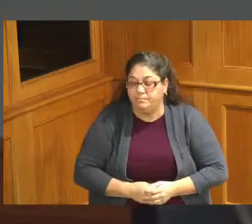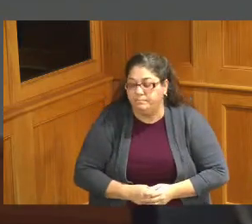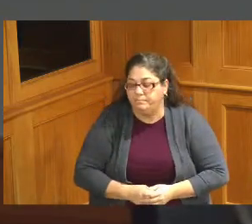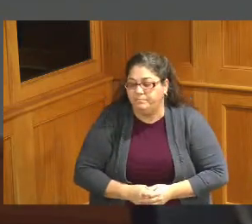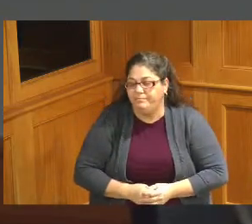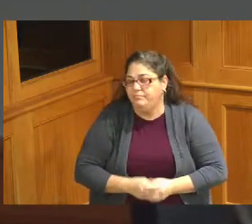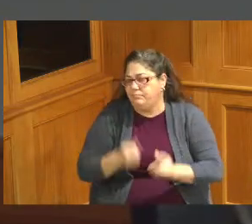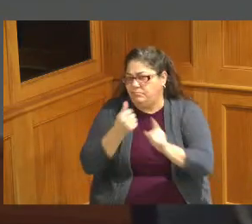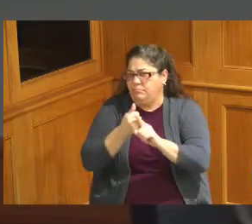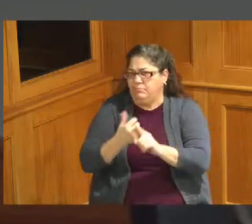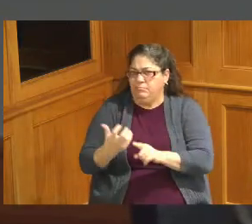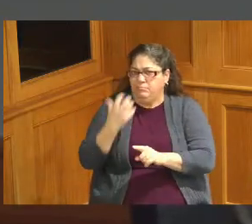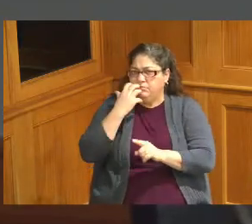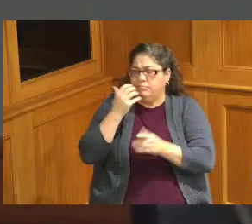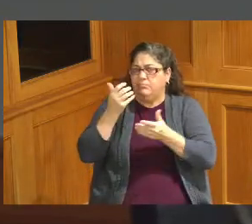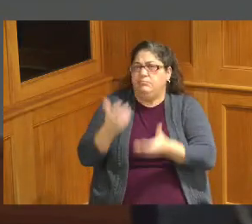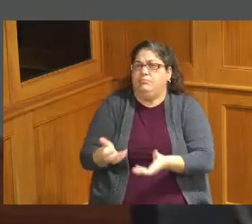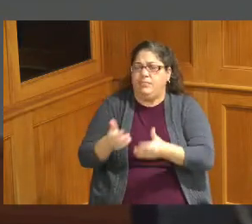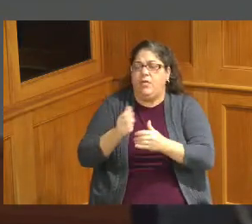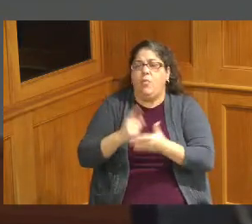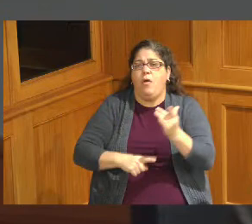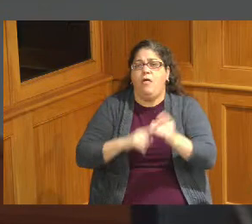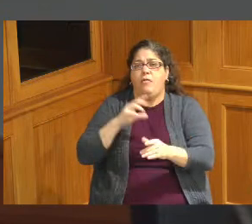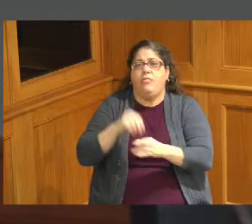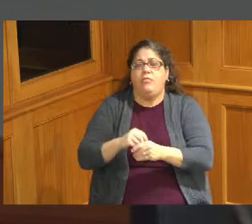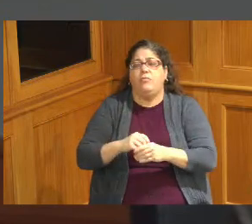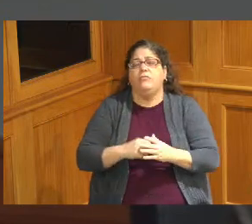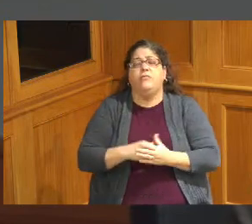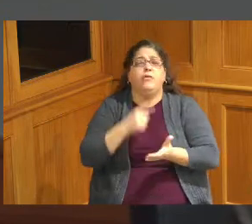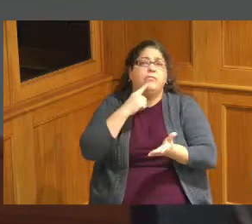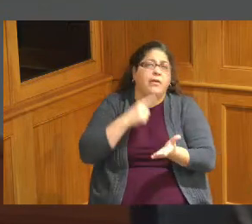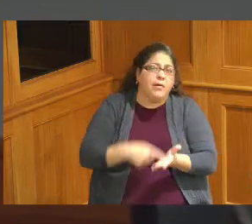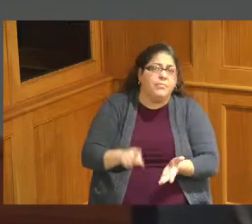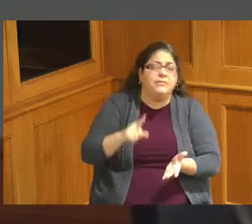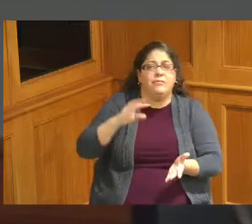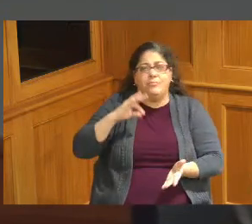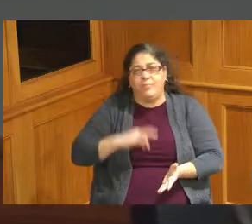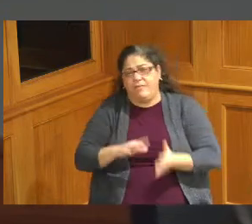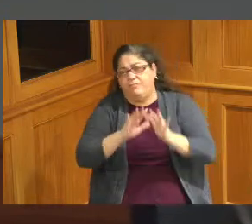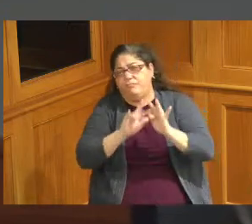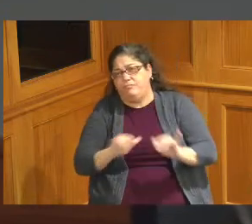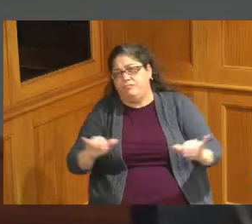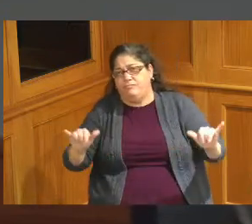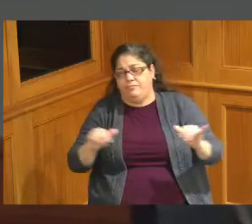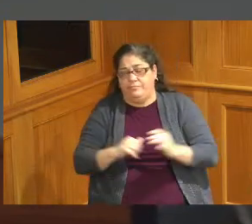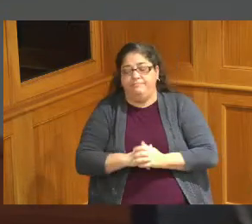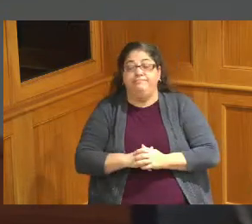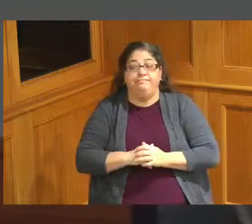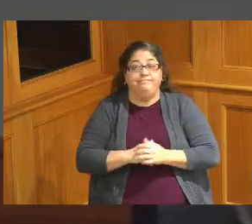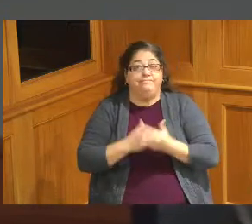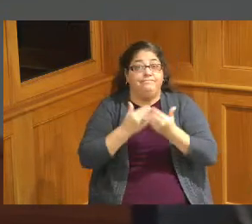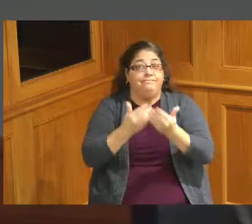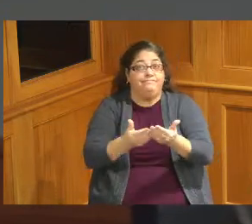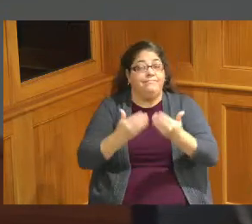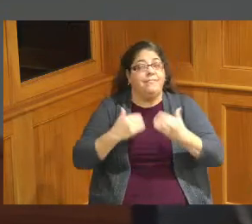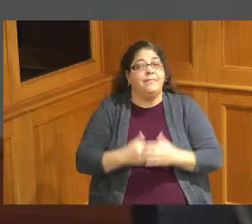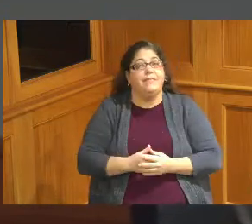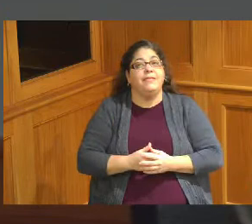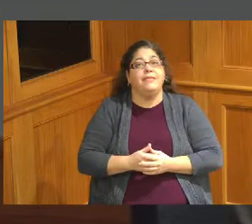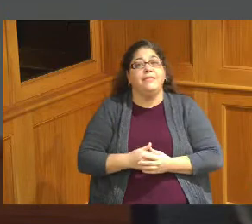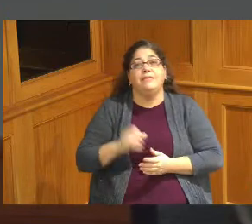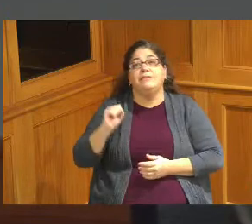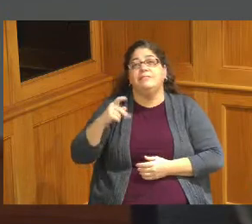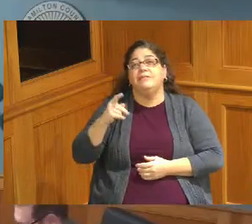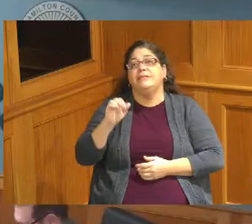substantial in its own right in terms of the types of things it includes in terms of compensation, benefits, that type of thing. So with that, commissioners, unless there's any questions, I'll turn it over to